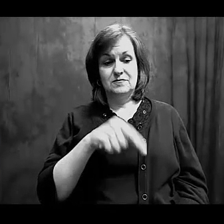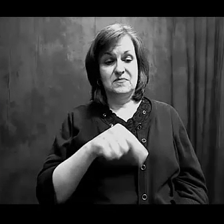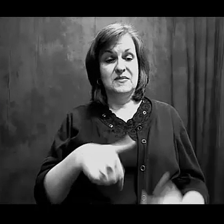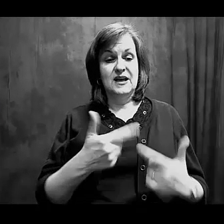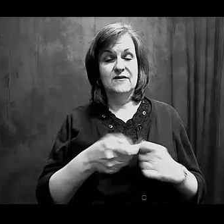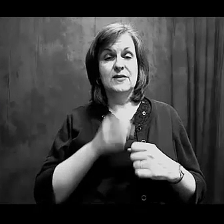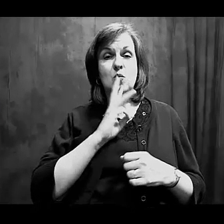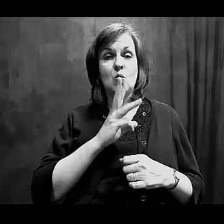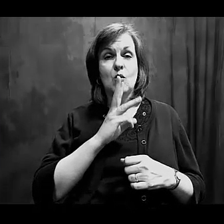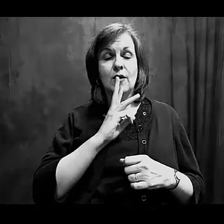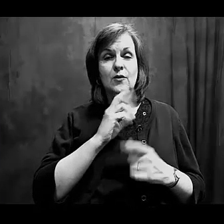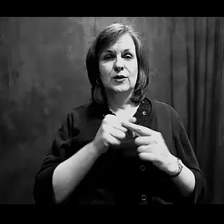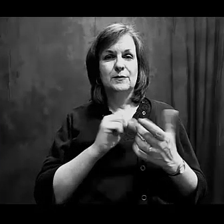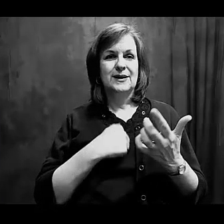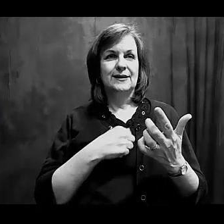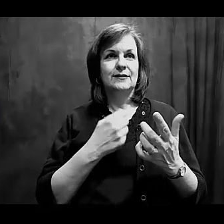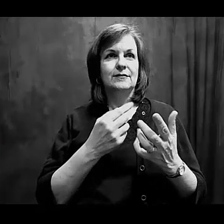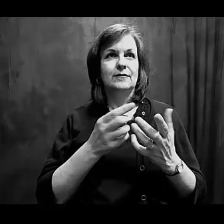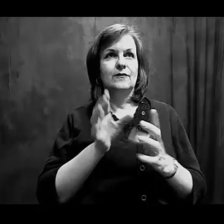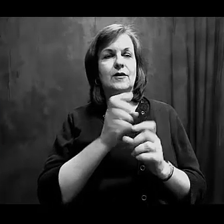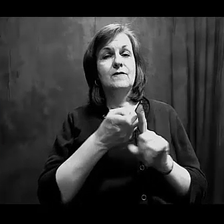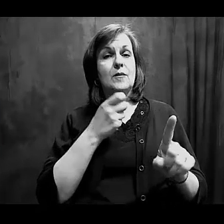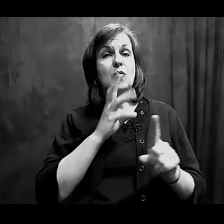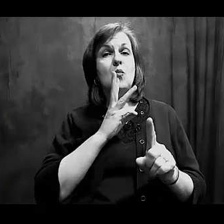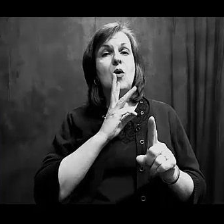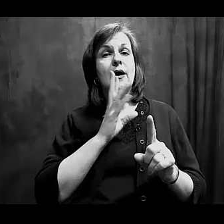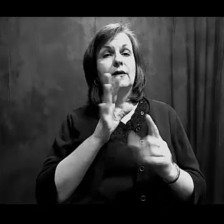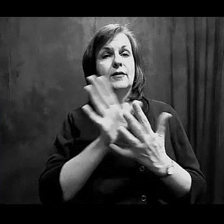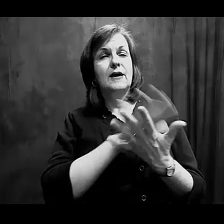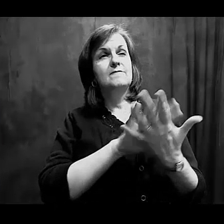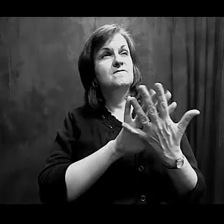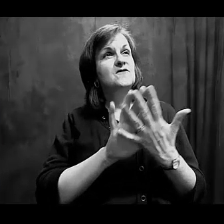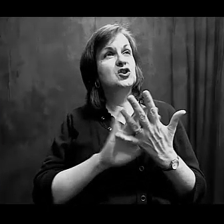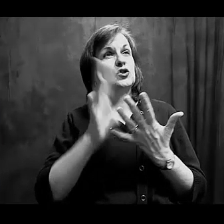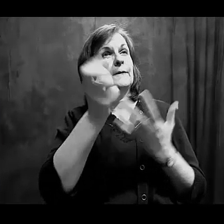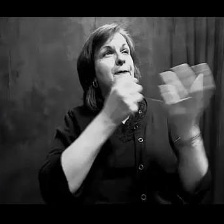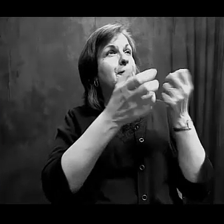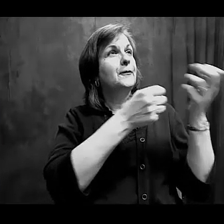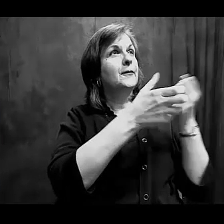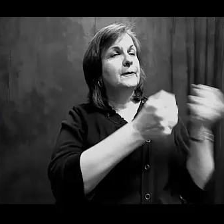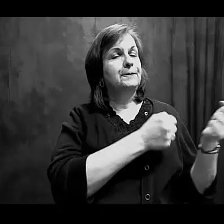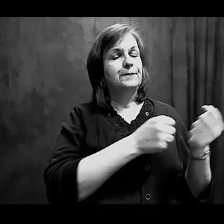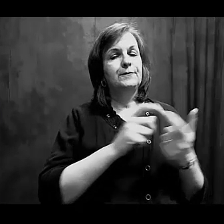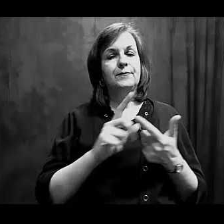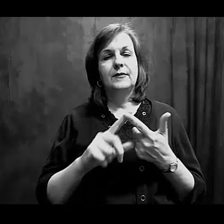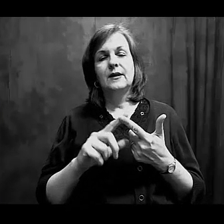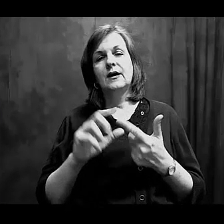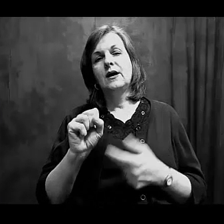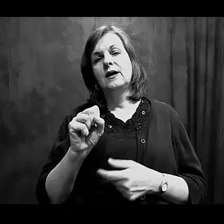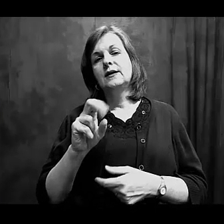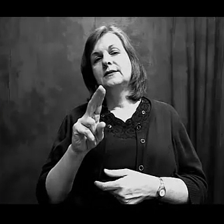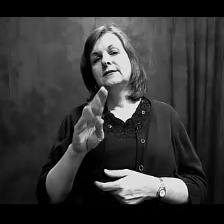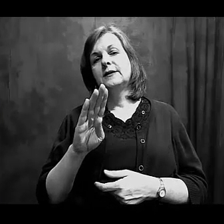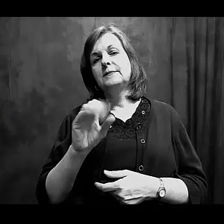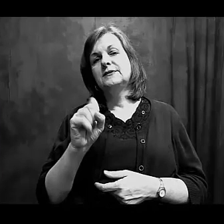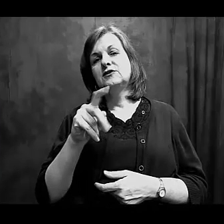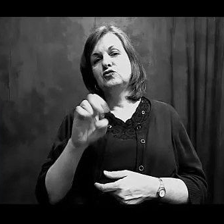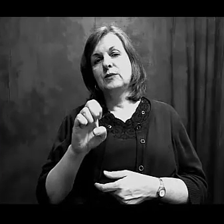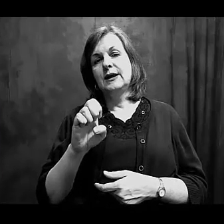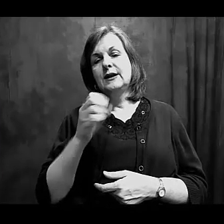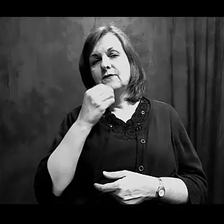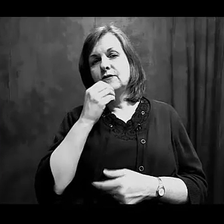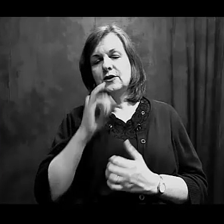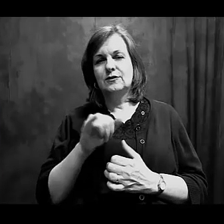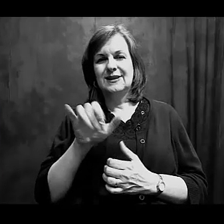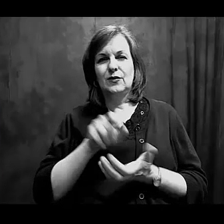aquatic organisms, so simply filtering out particles from the water that they need to eat. Substrate feeders, like this